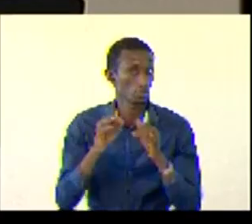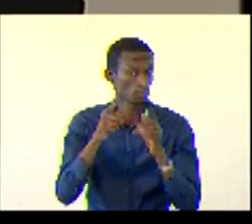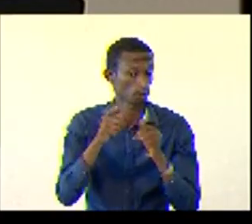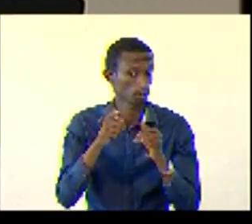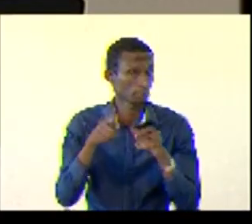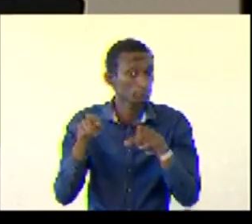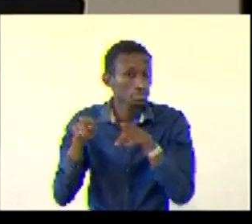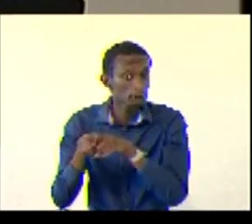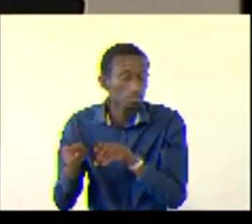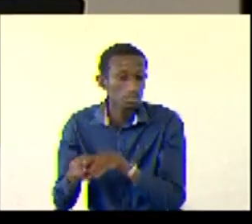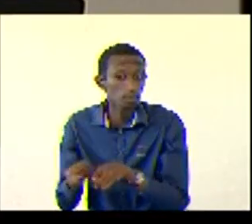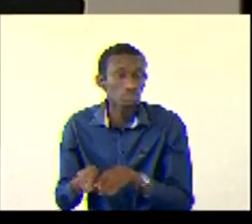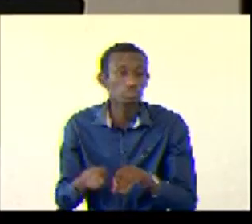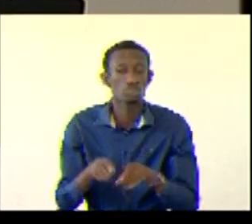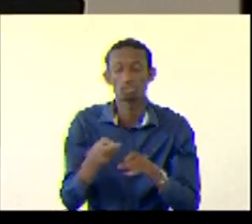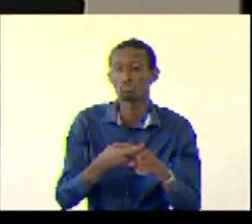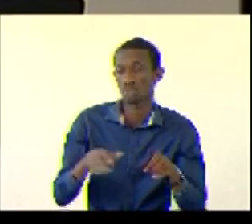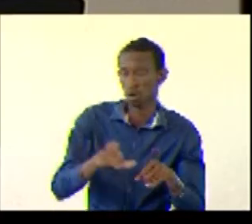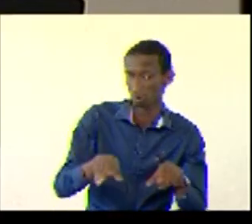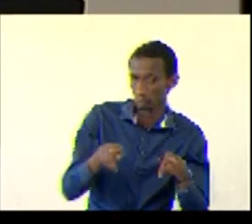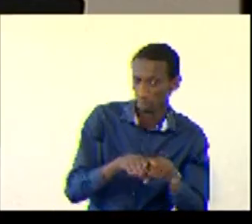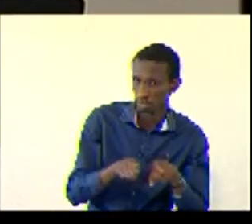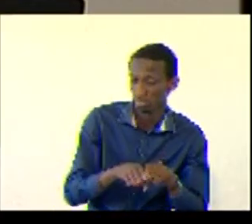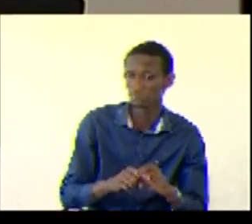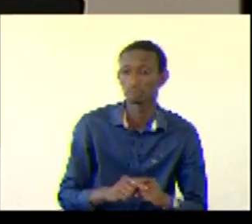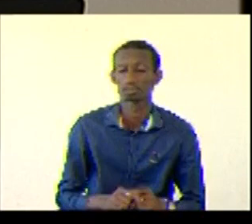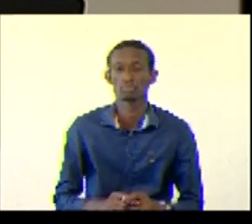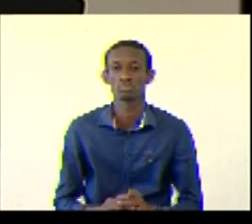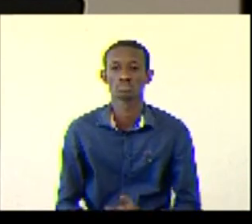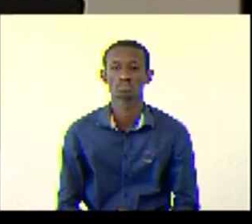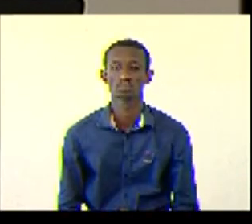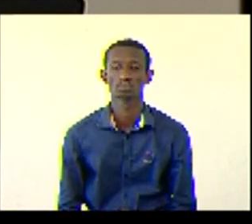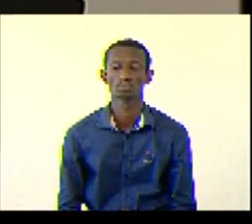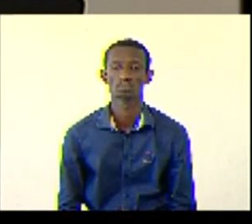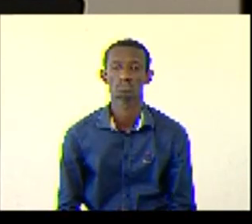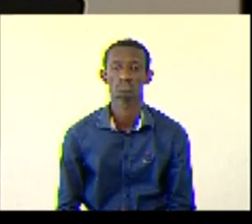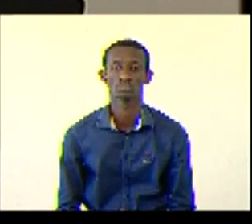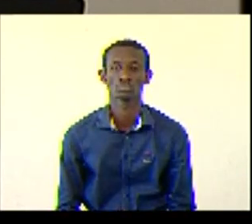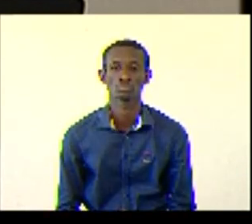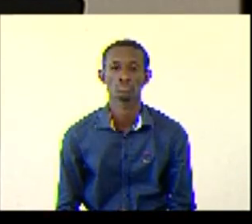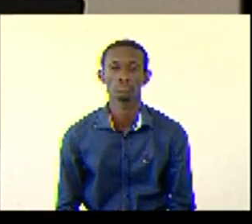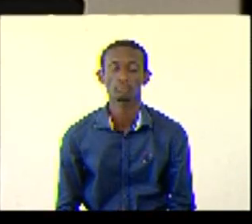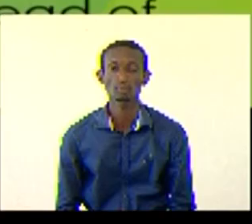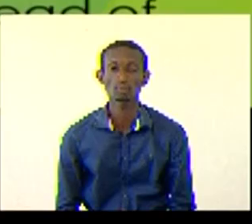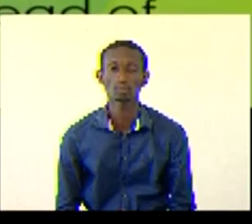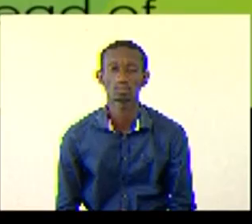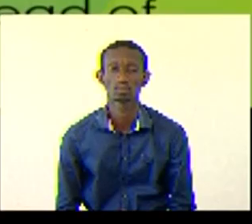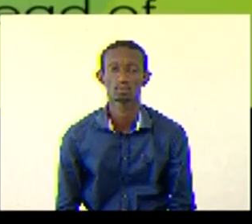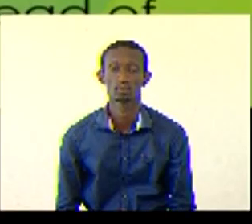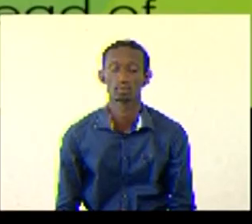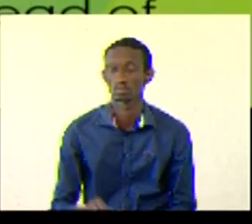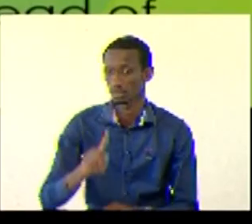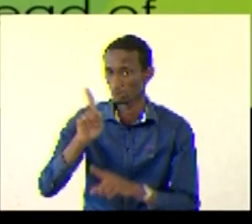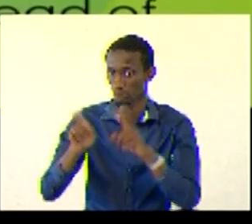important point that you should remember. The next question,